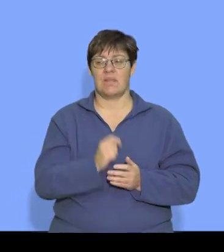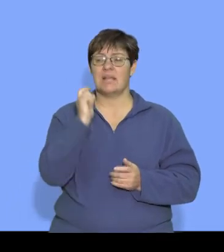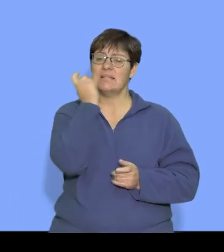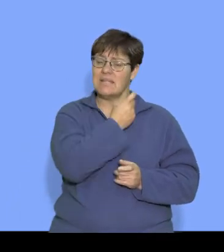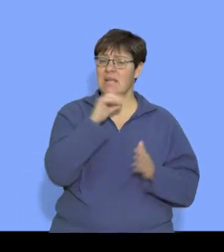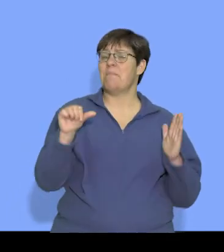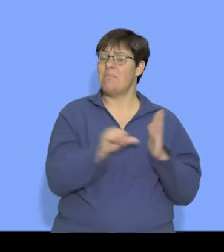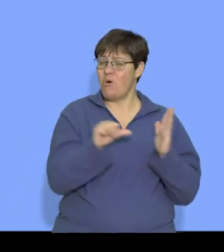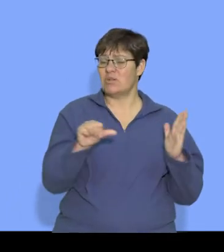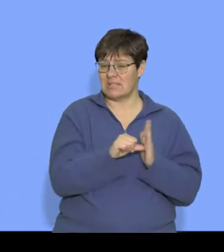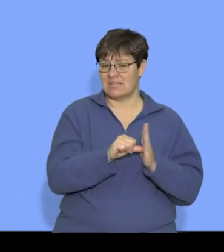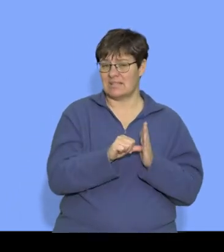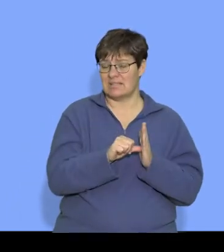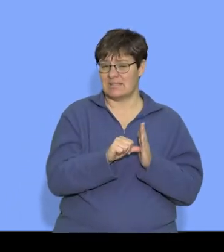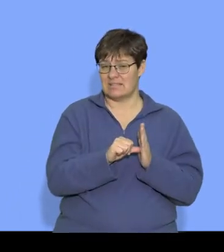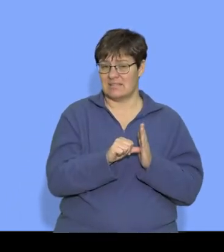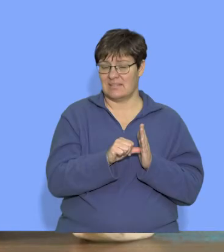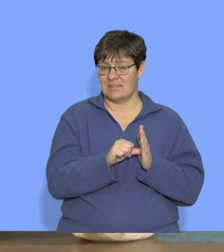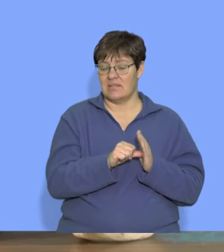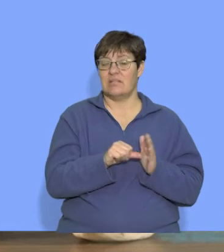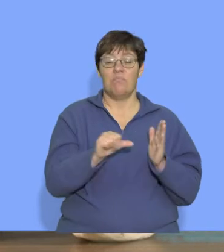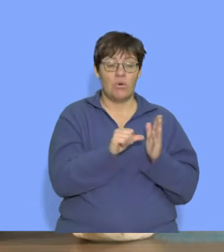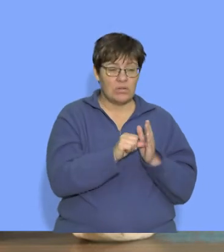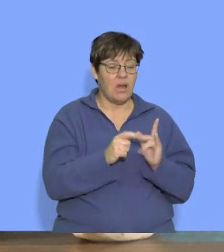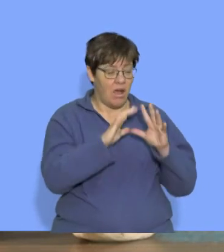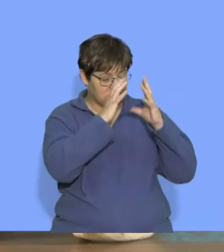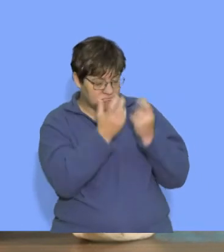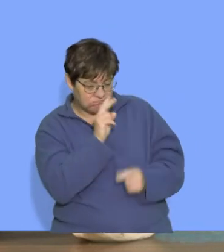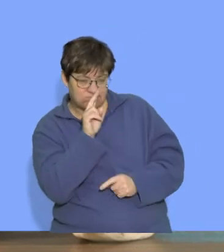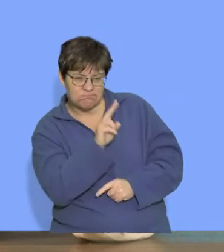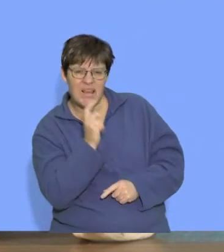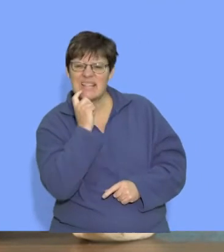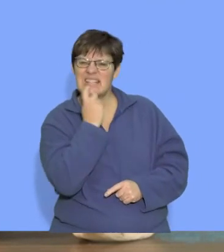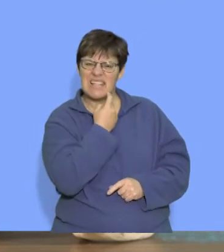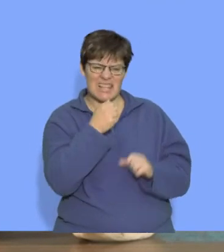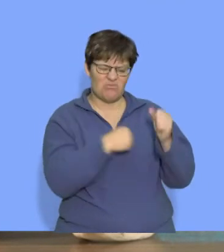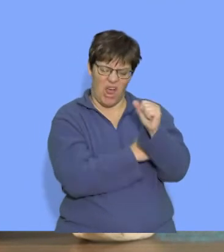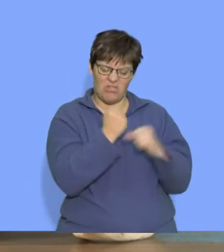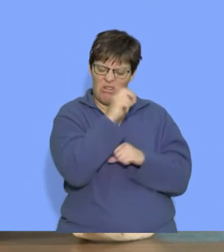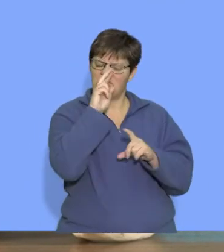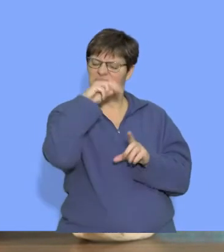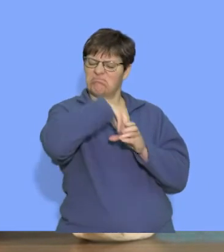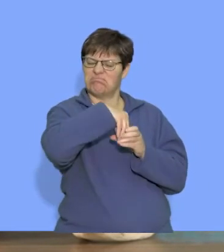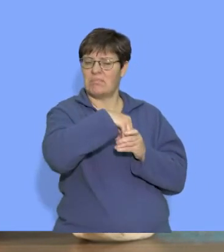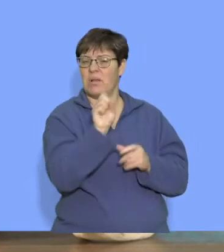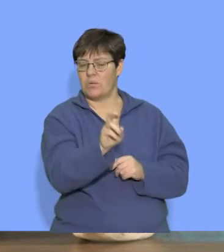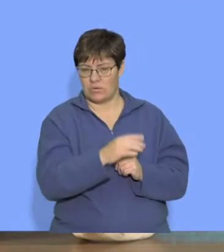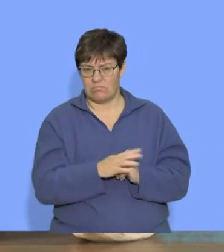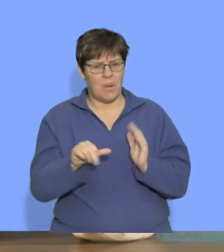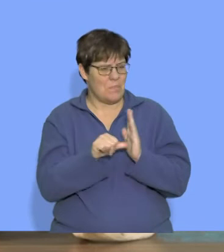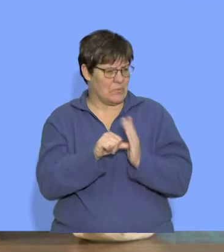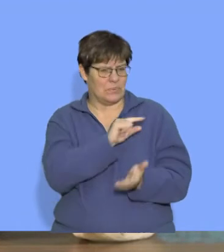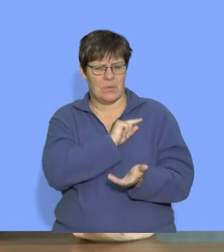Teeth are an important part of dentition. It's important that we have an overview of the basic structure of the tooth. Why